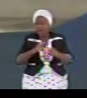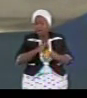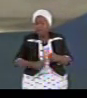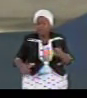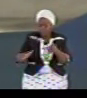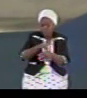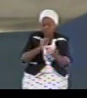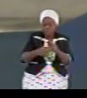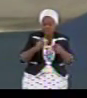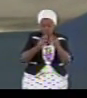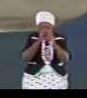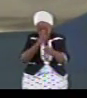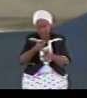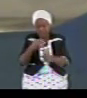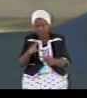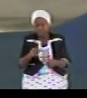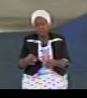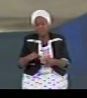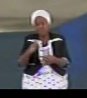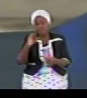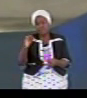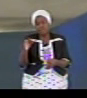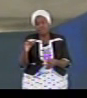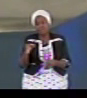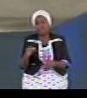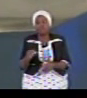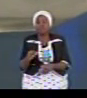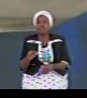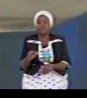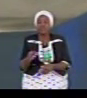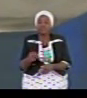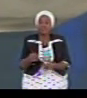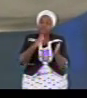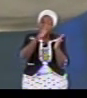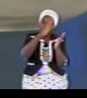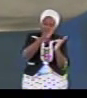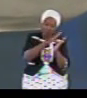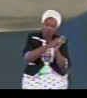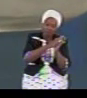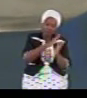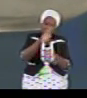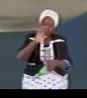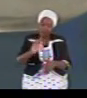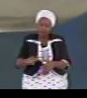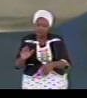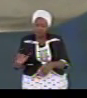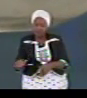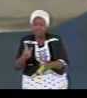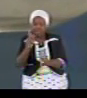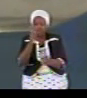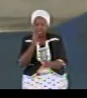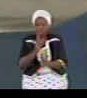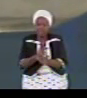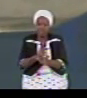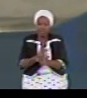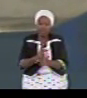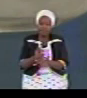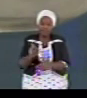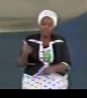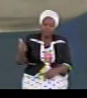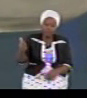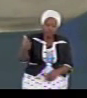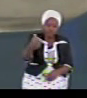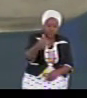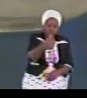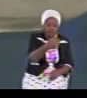the Spirit. Little children, keep yourselves from